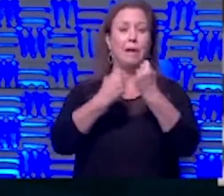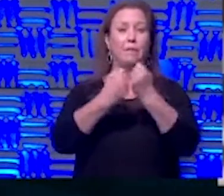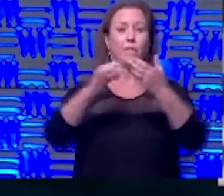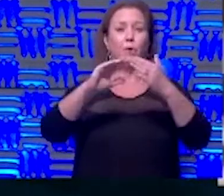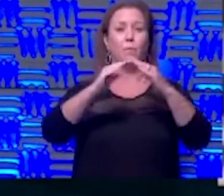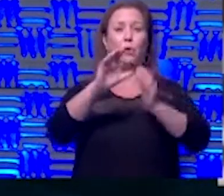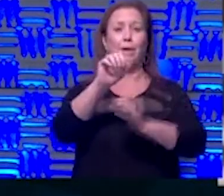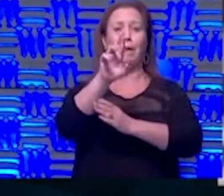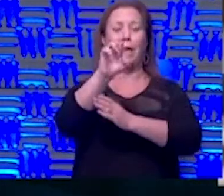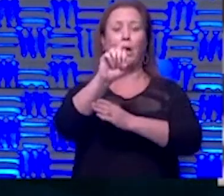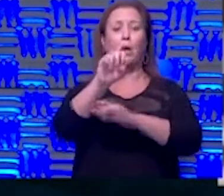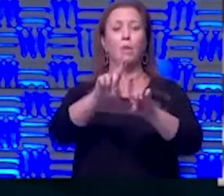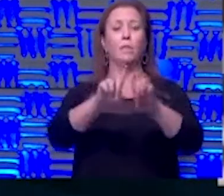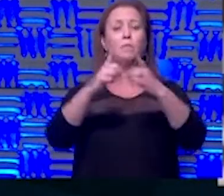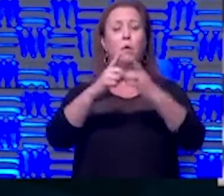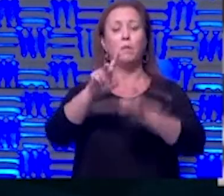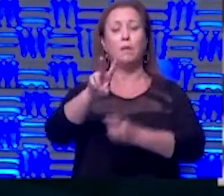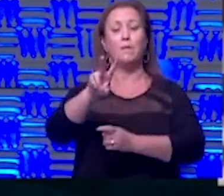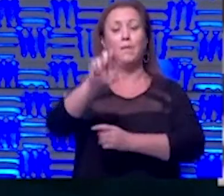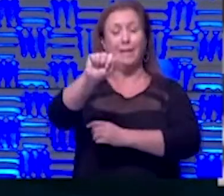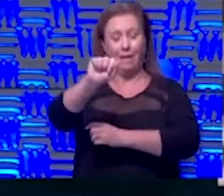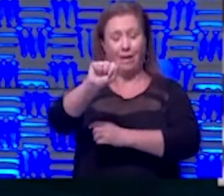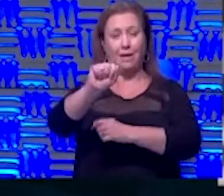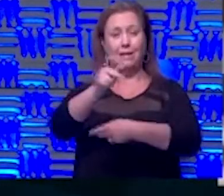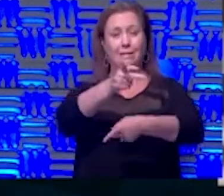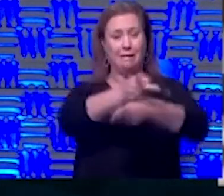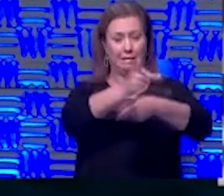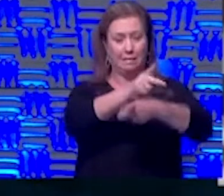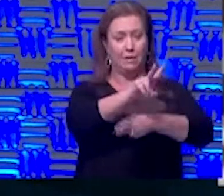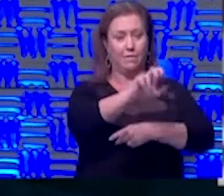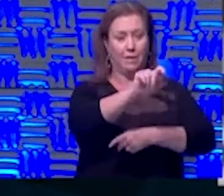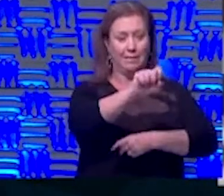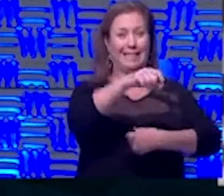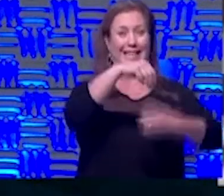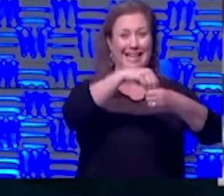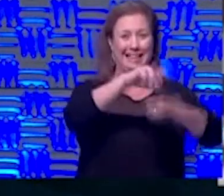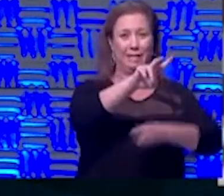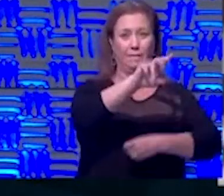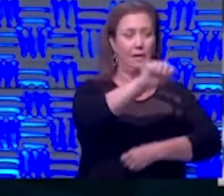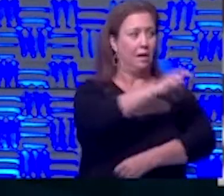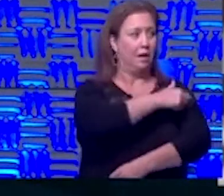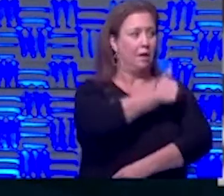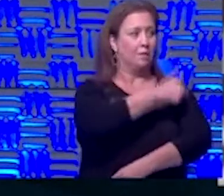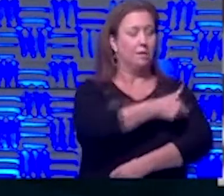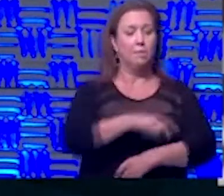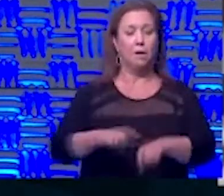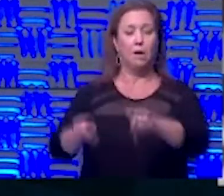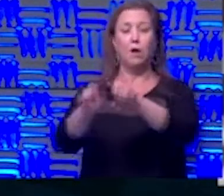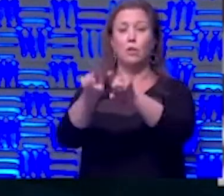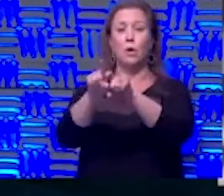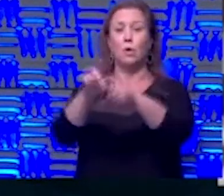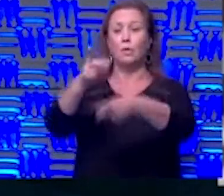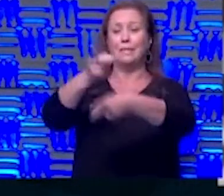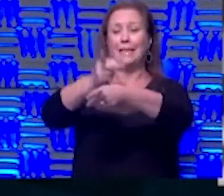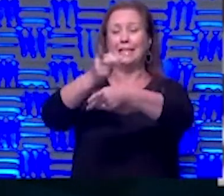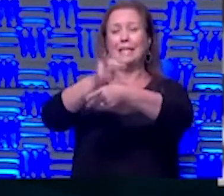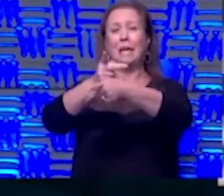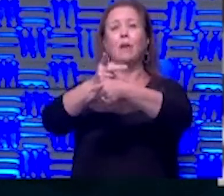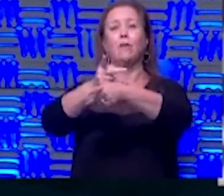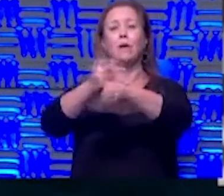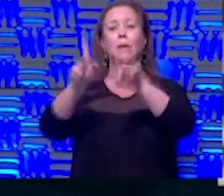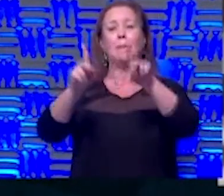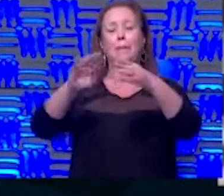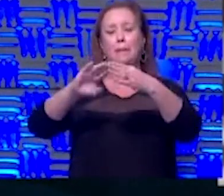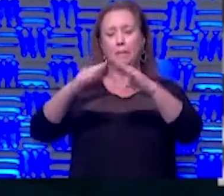so the Department of Veterans Affairs not only cares for veterans in a VA hospital, but also cares for veterans in the community and then pays